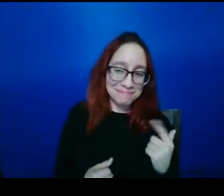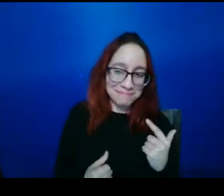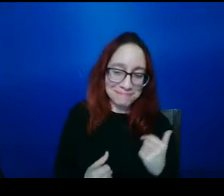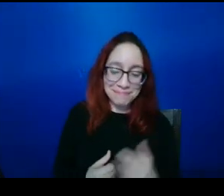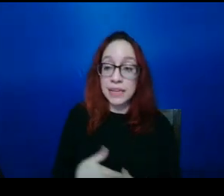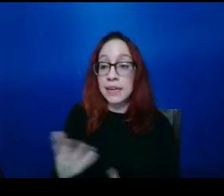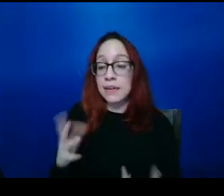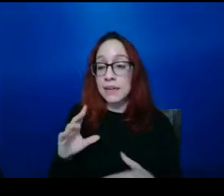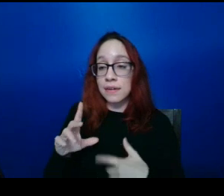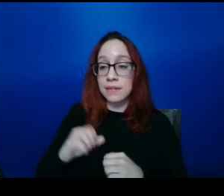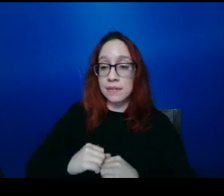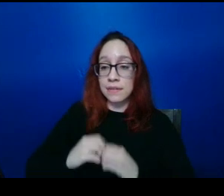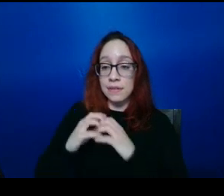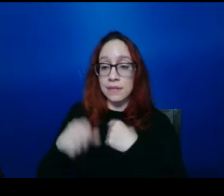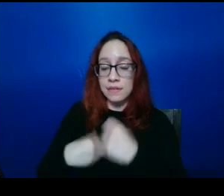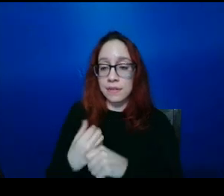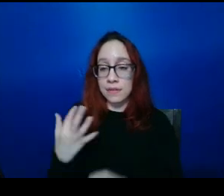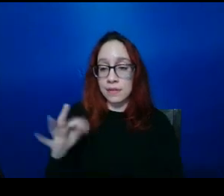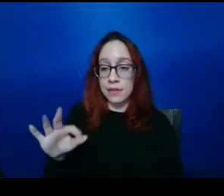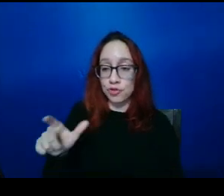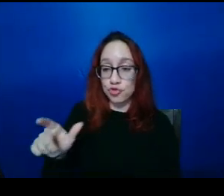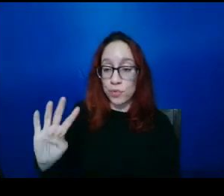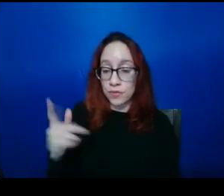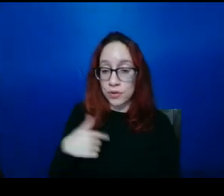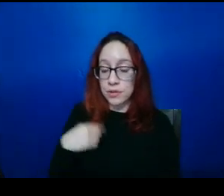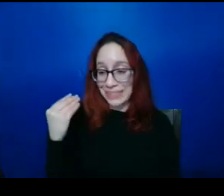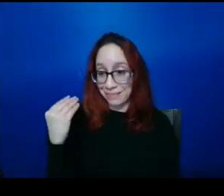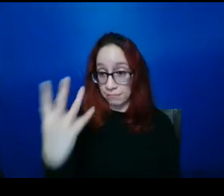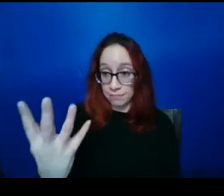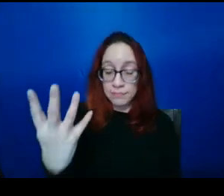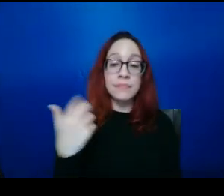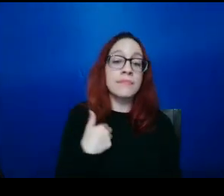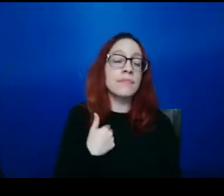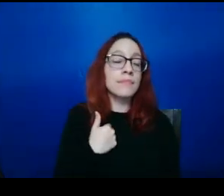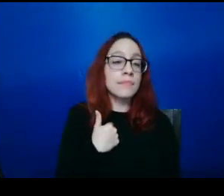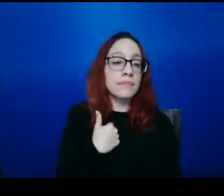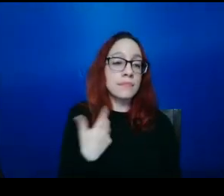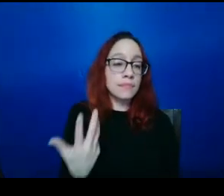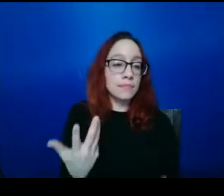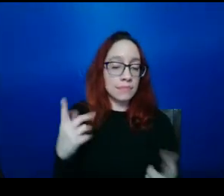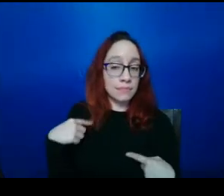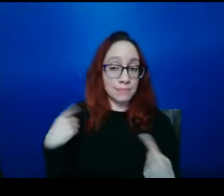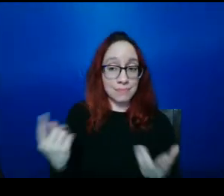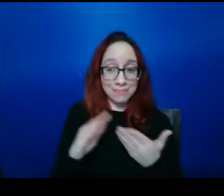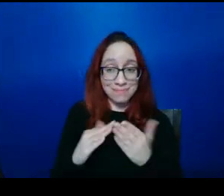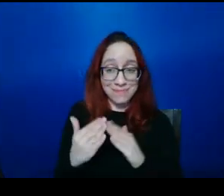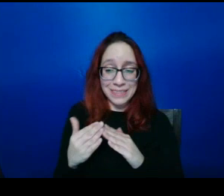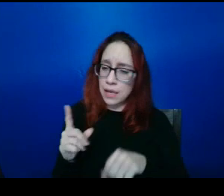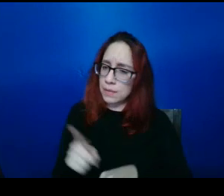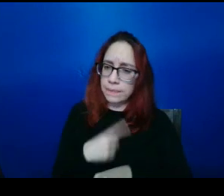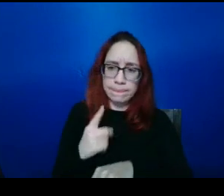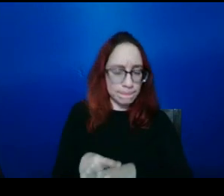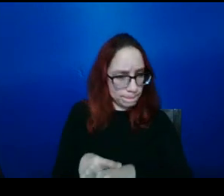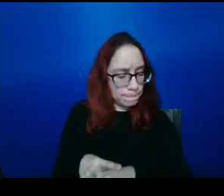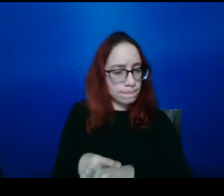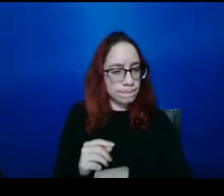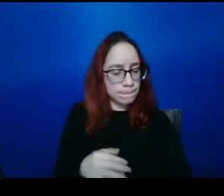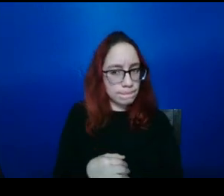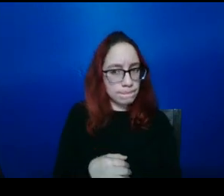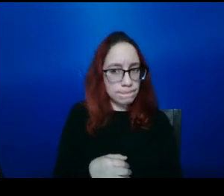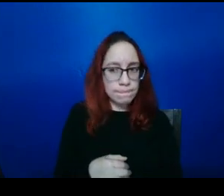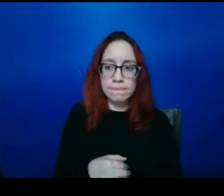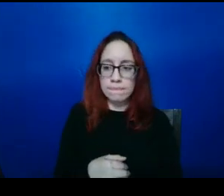it began in 1924, but my point in bringing that to your attention is that we've been in this community for a long time.